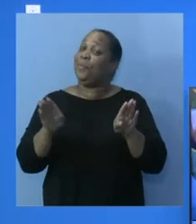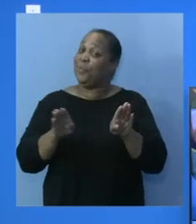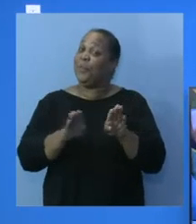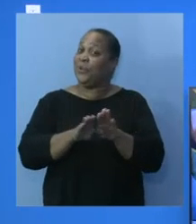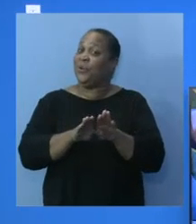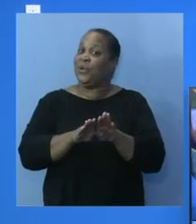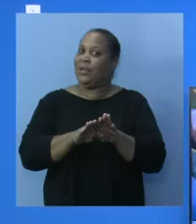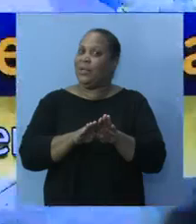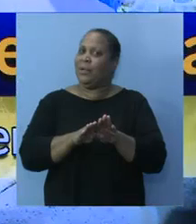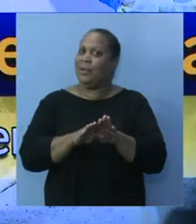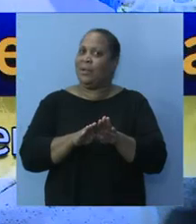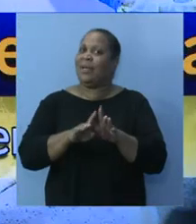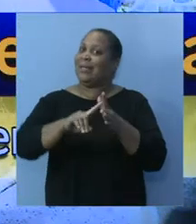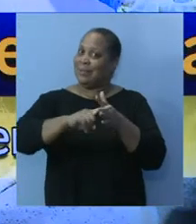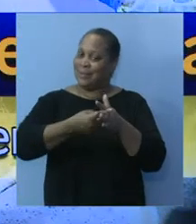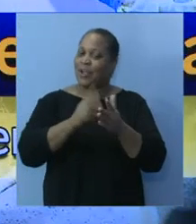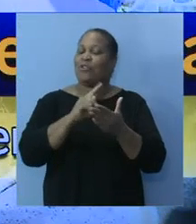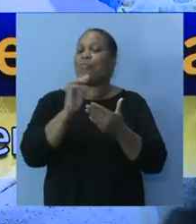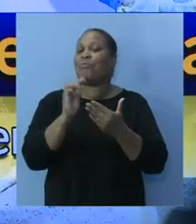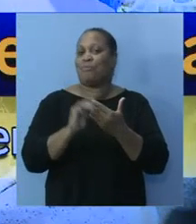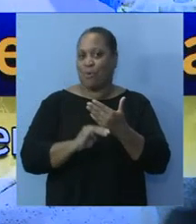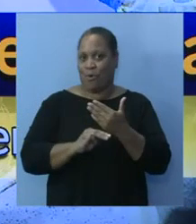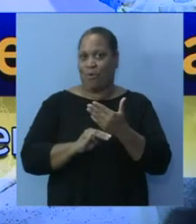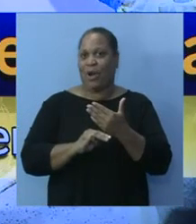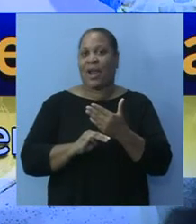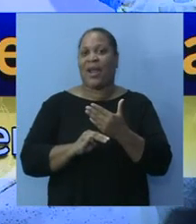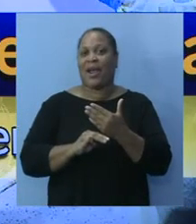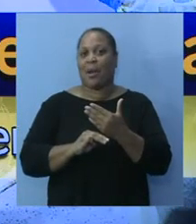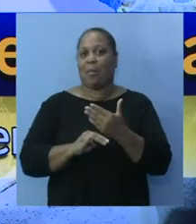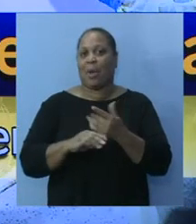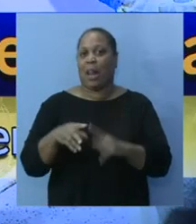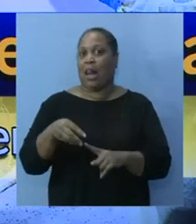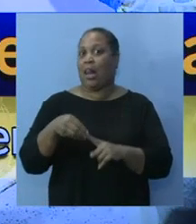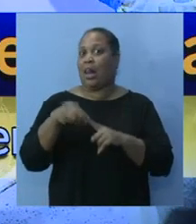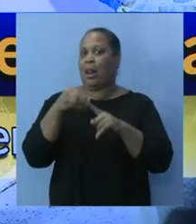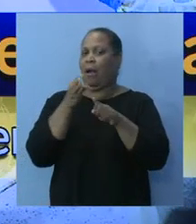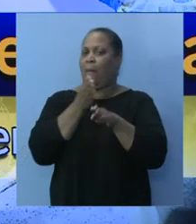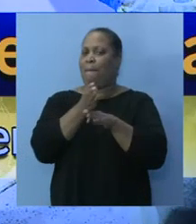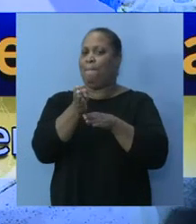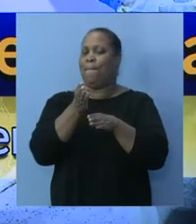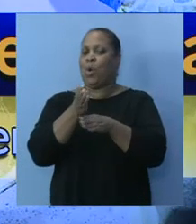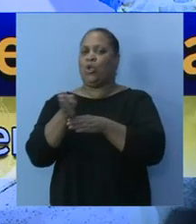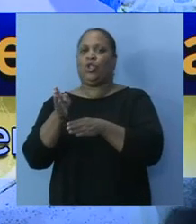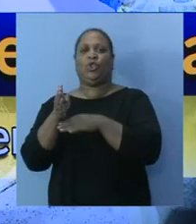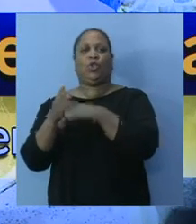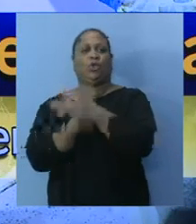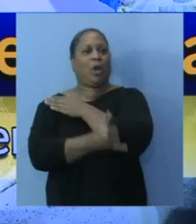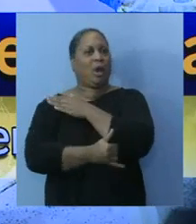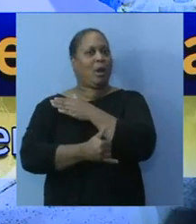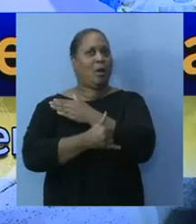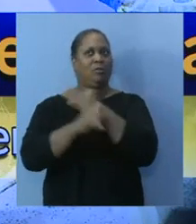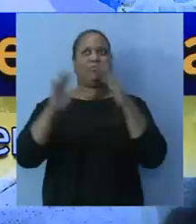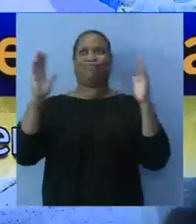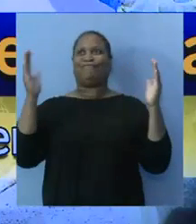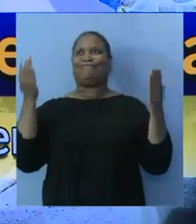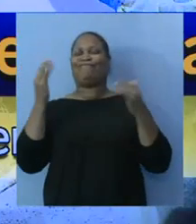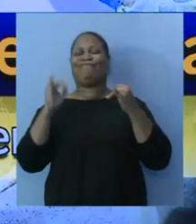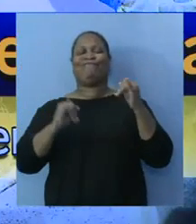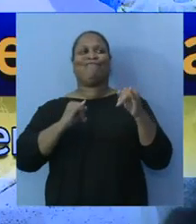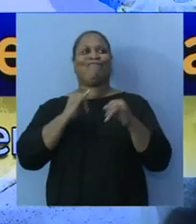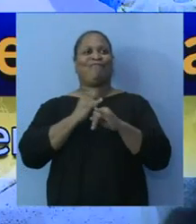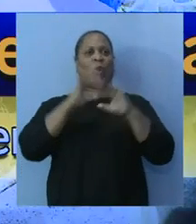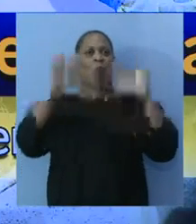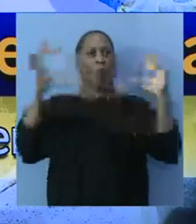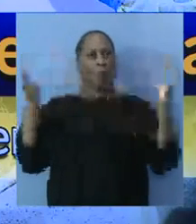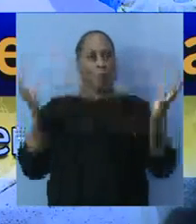to commence a vaccination program where a significant majority of the countries in the world, I almost want to say it's probably